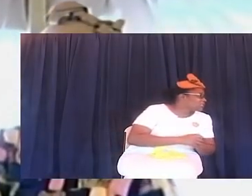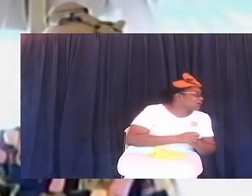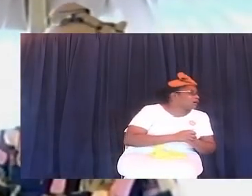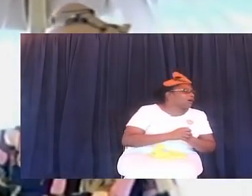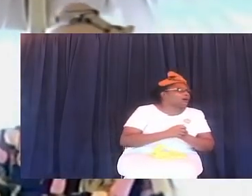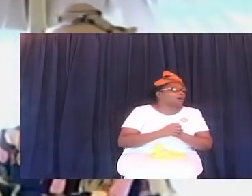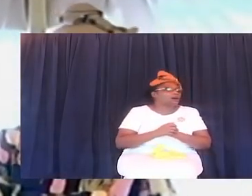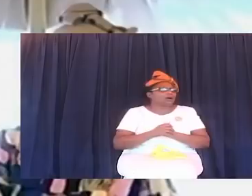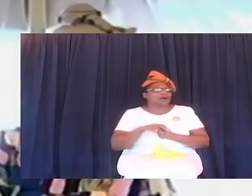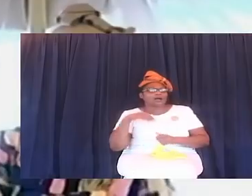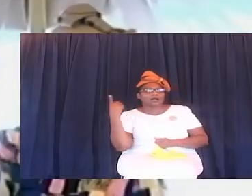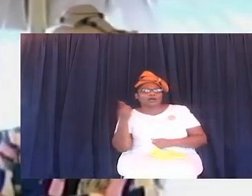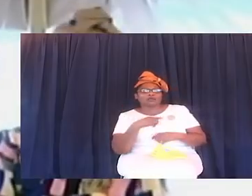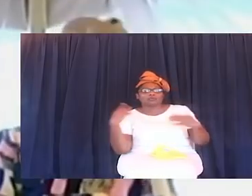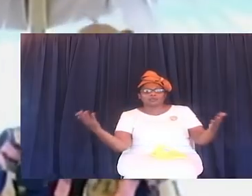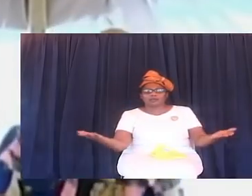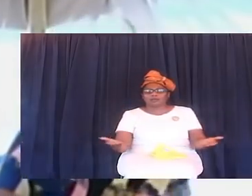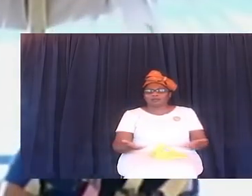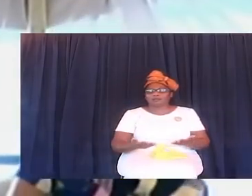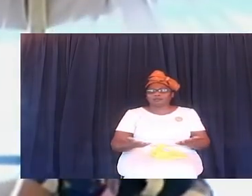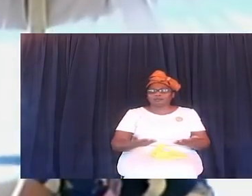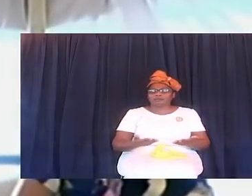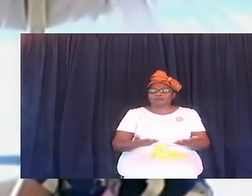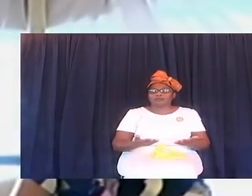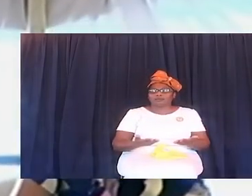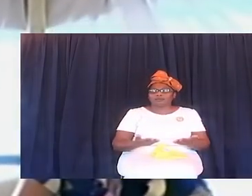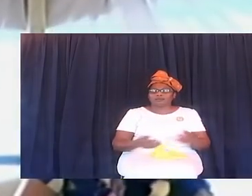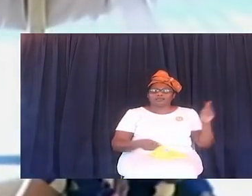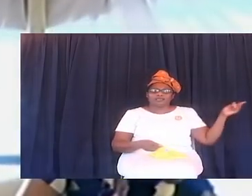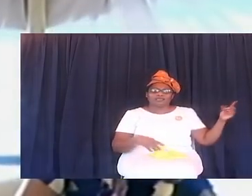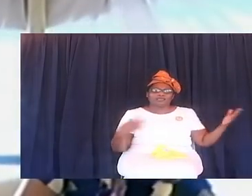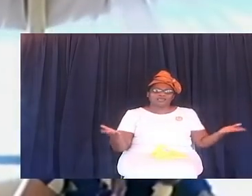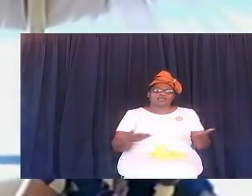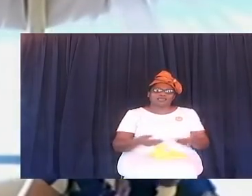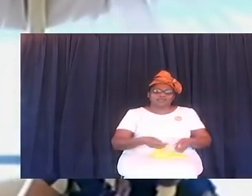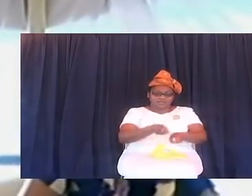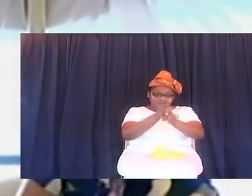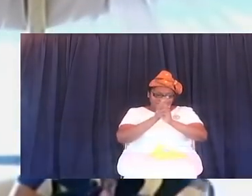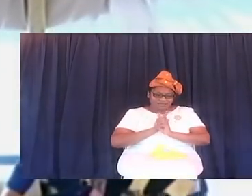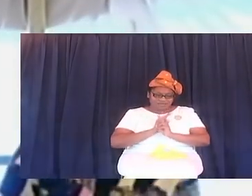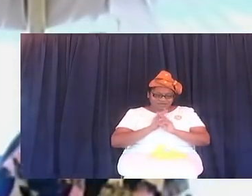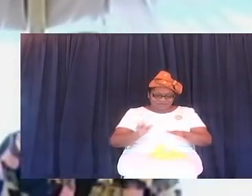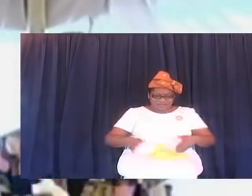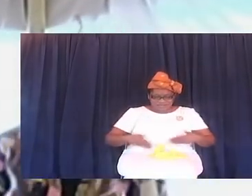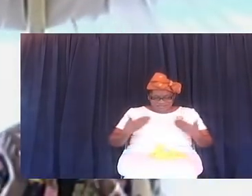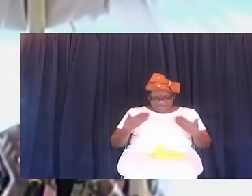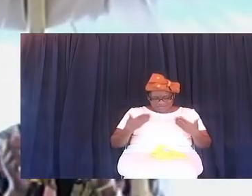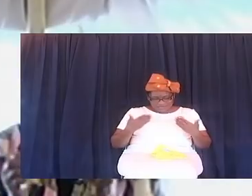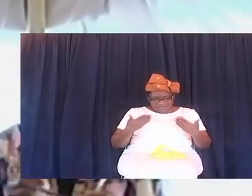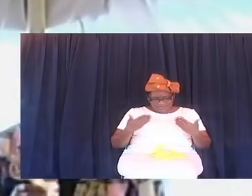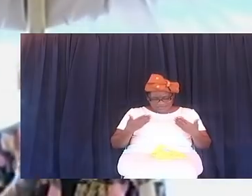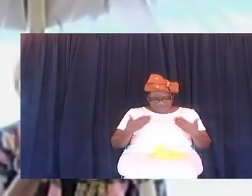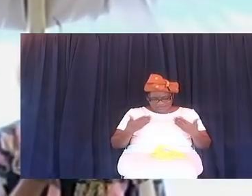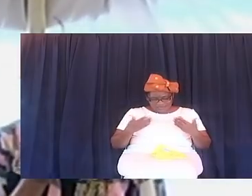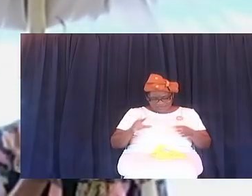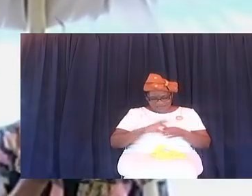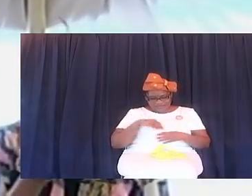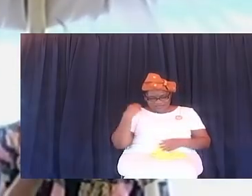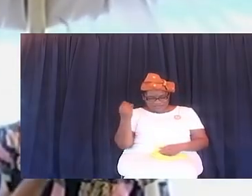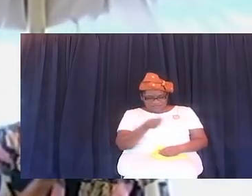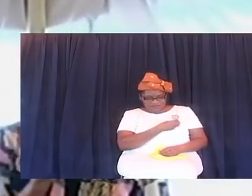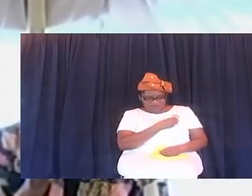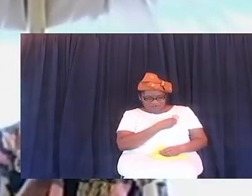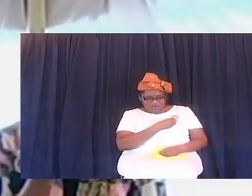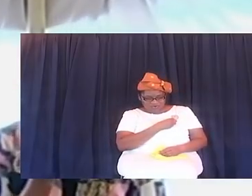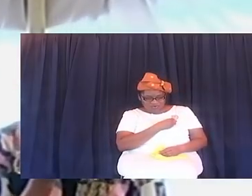Amen. We're here, well, we're here to honor the life of our